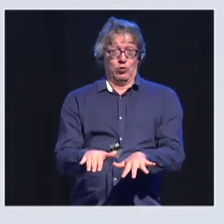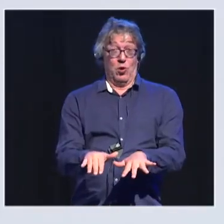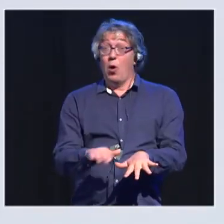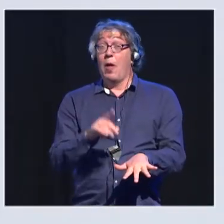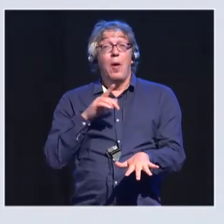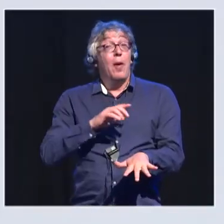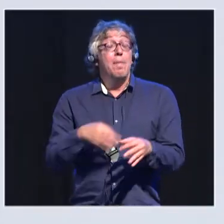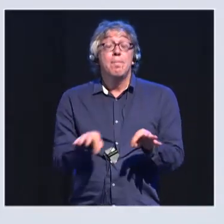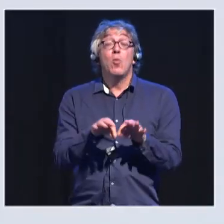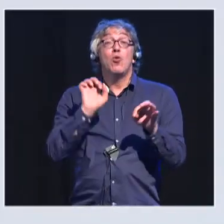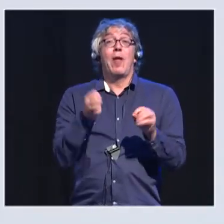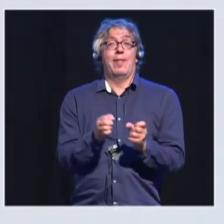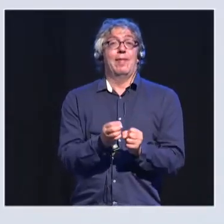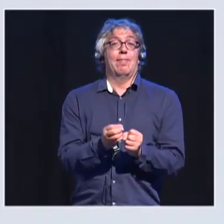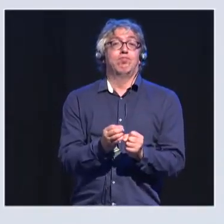scalable. If